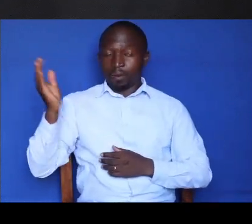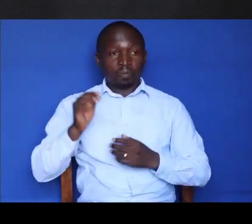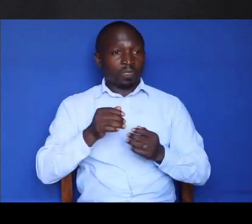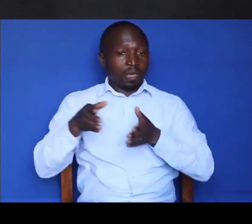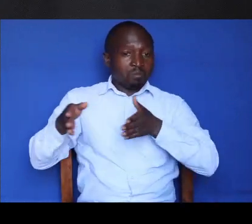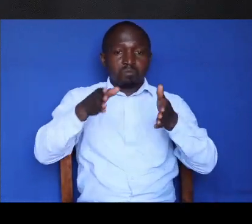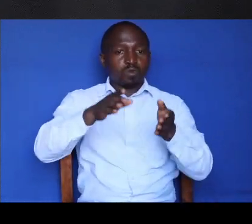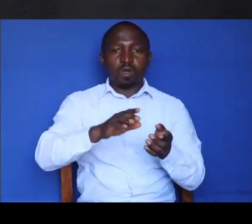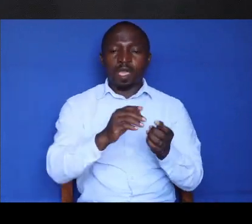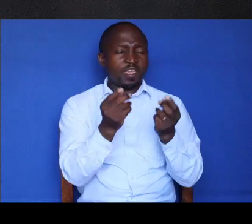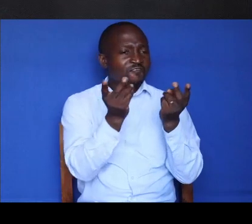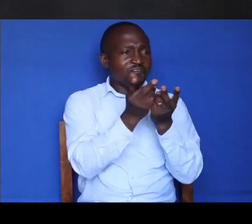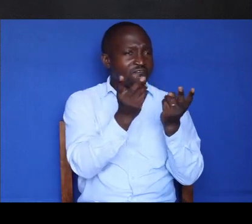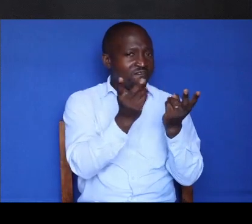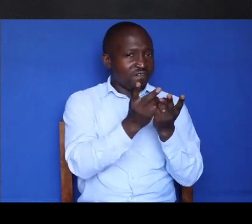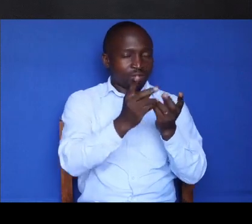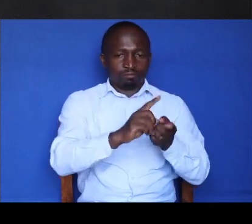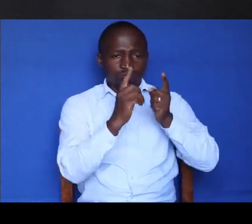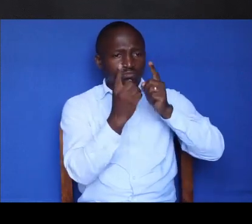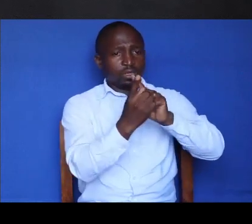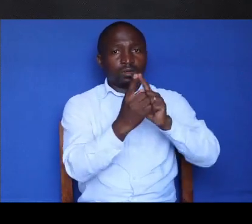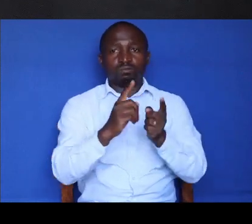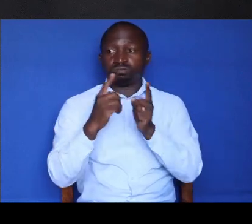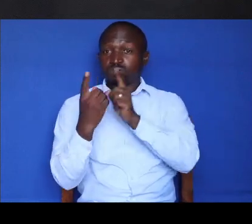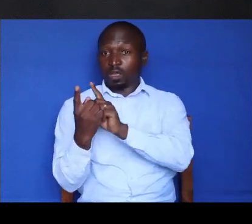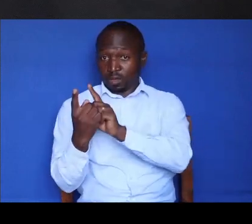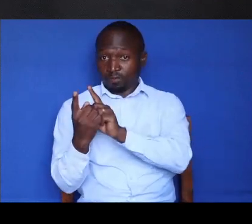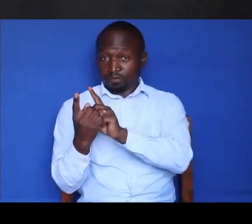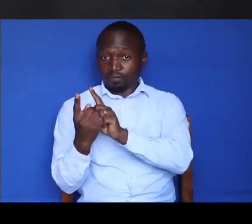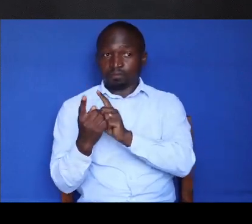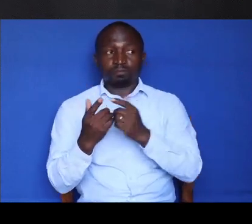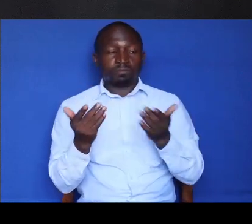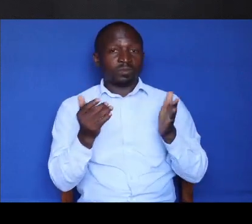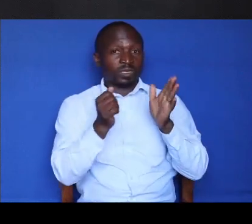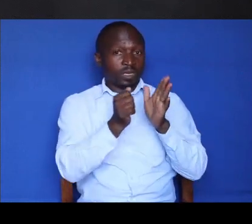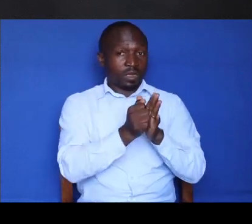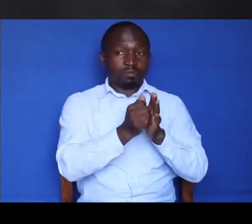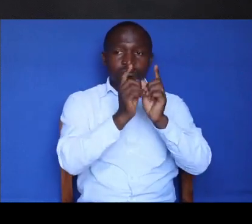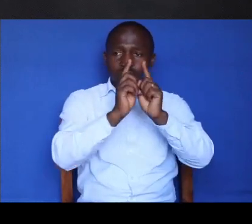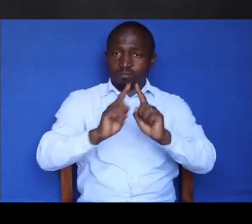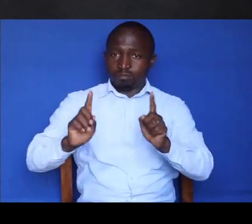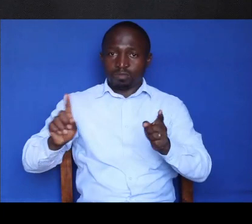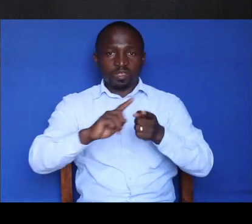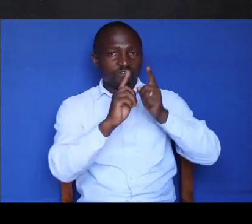same. It is observed to have remarkable varied parties.